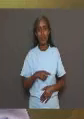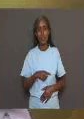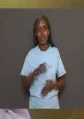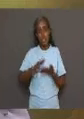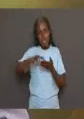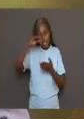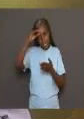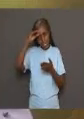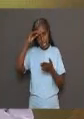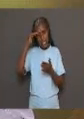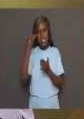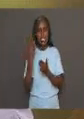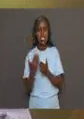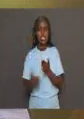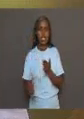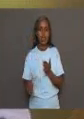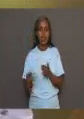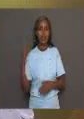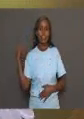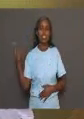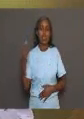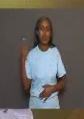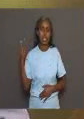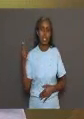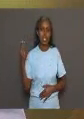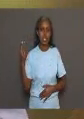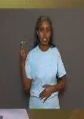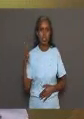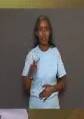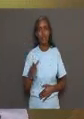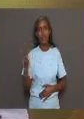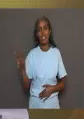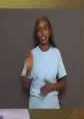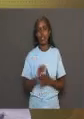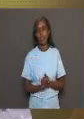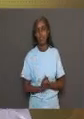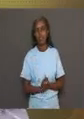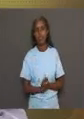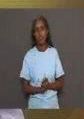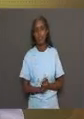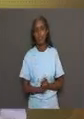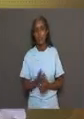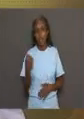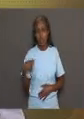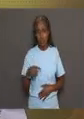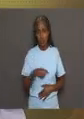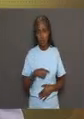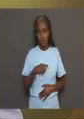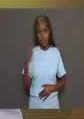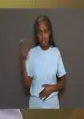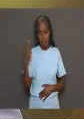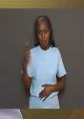to learn some of the applications of vectors. We will